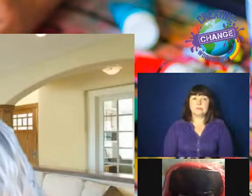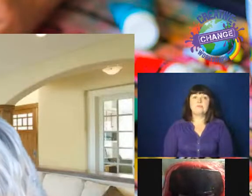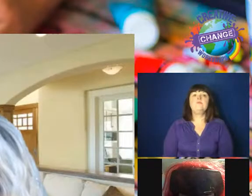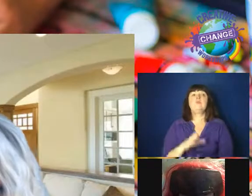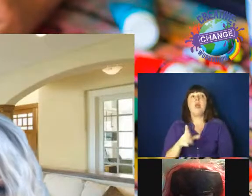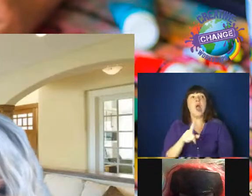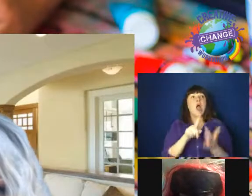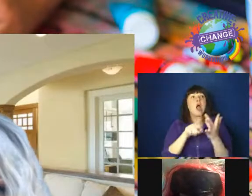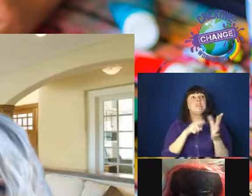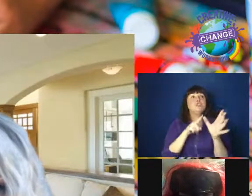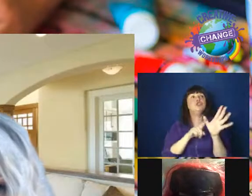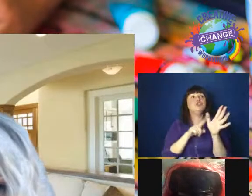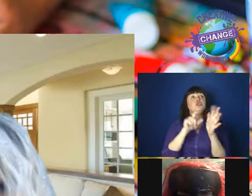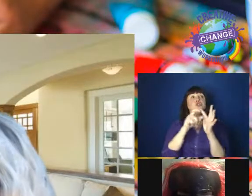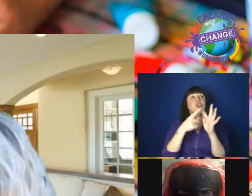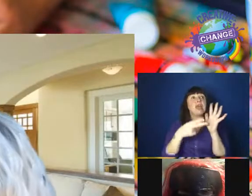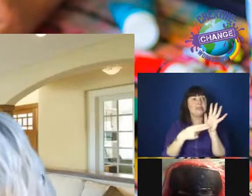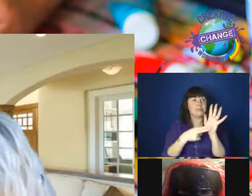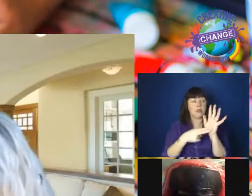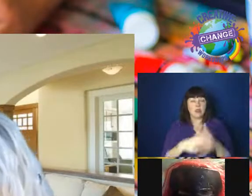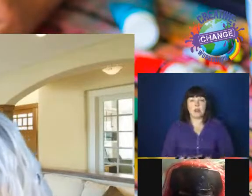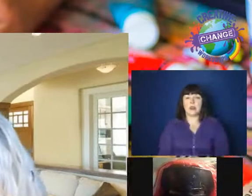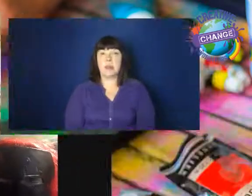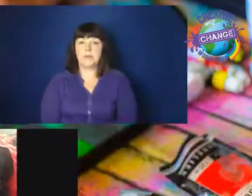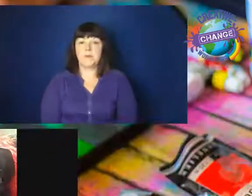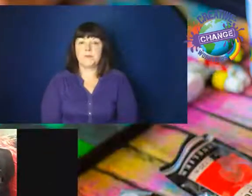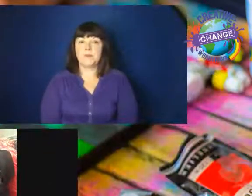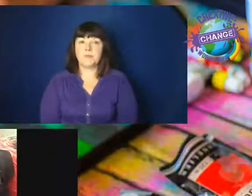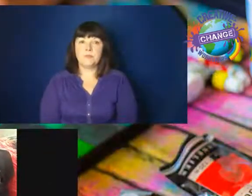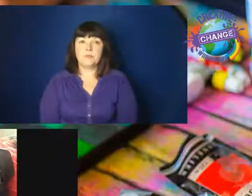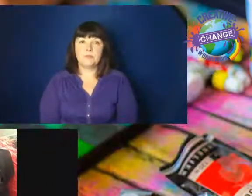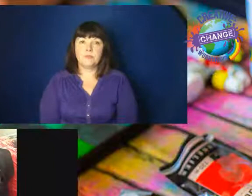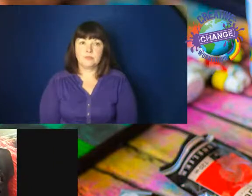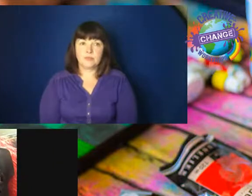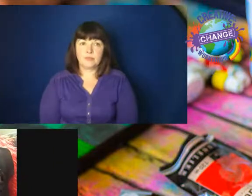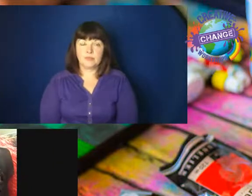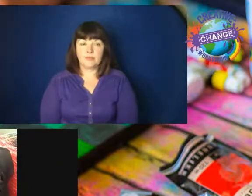Jaden, can we do it so that he's the spotlight rather than me?